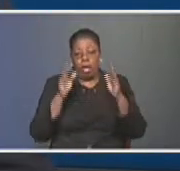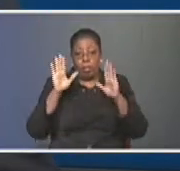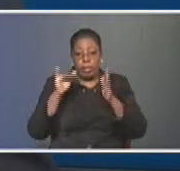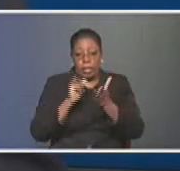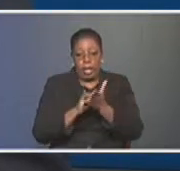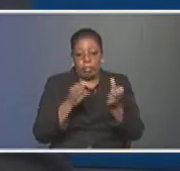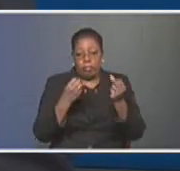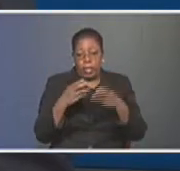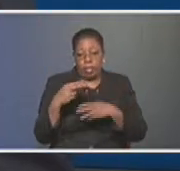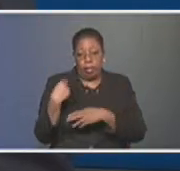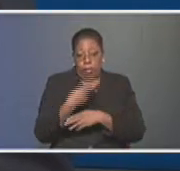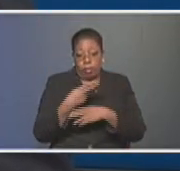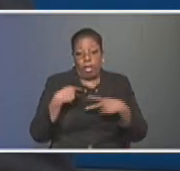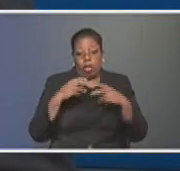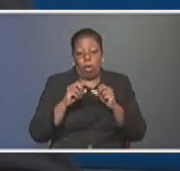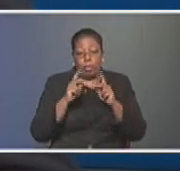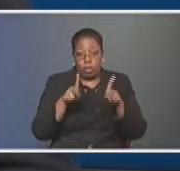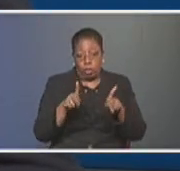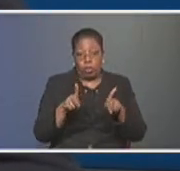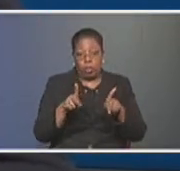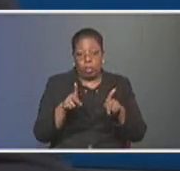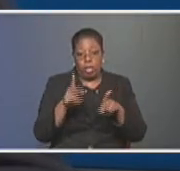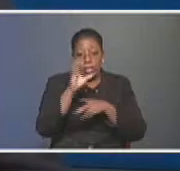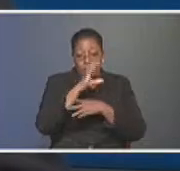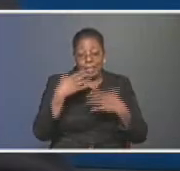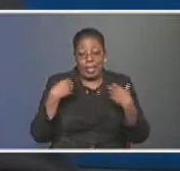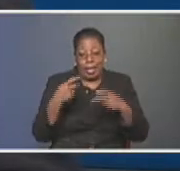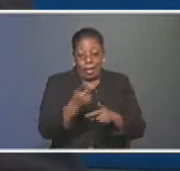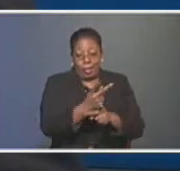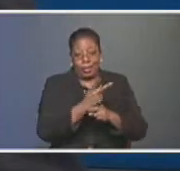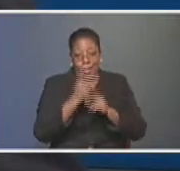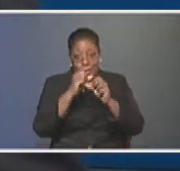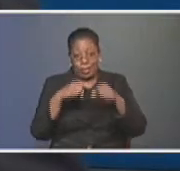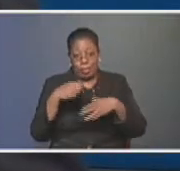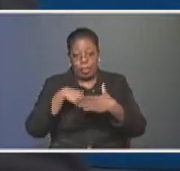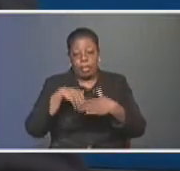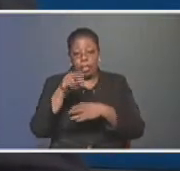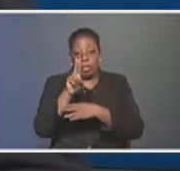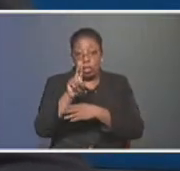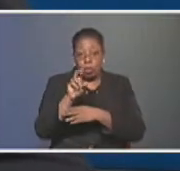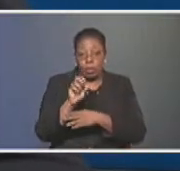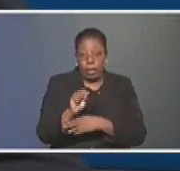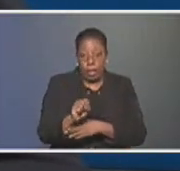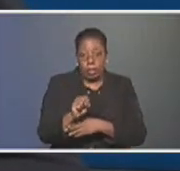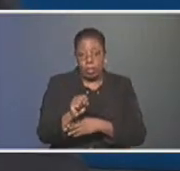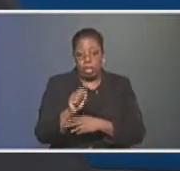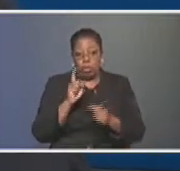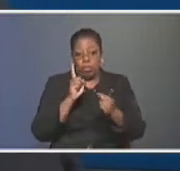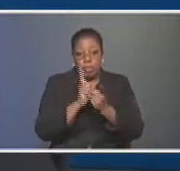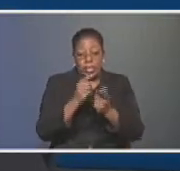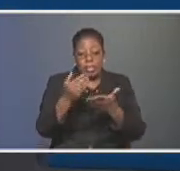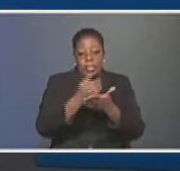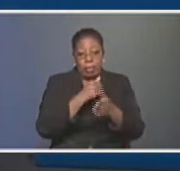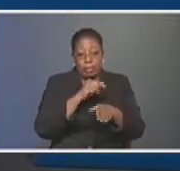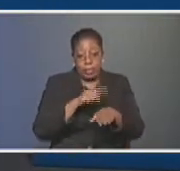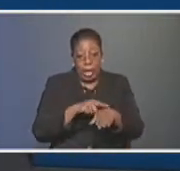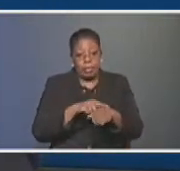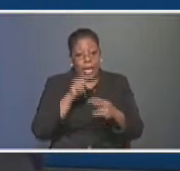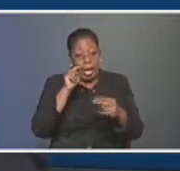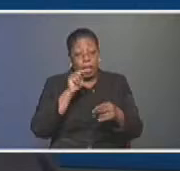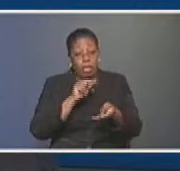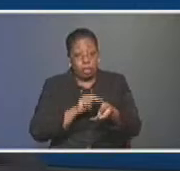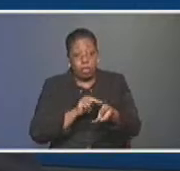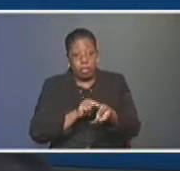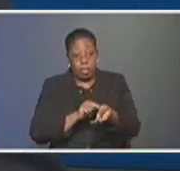had the opportunity to seek healthcare services in the United States, We meet sometimes our nurses on the